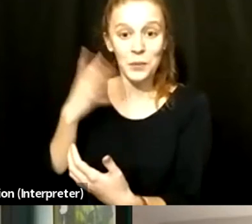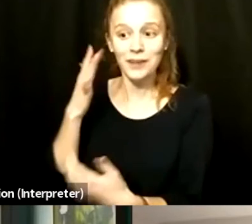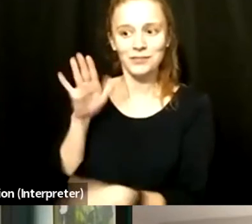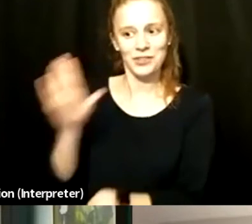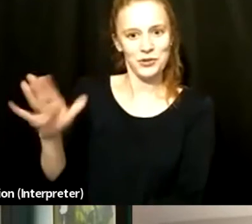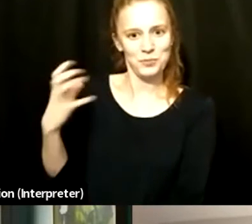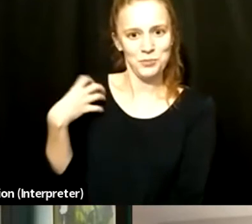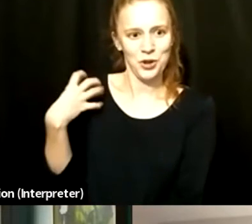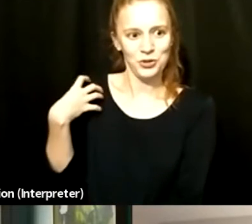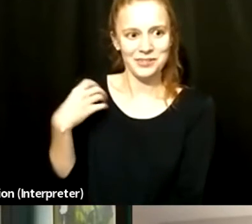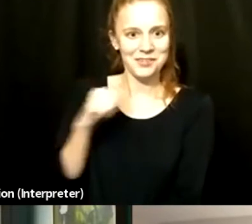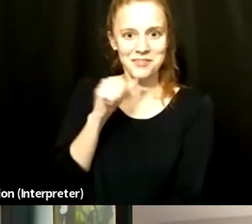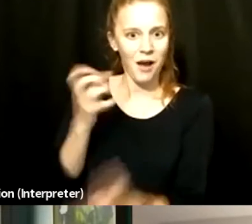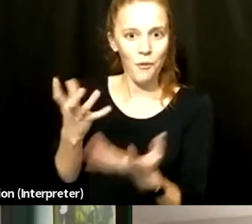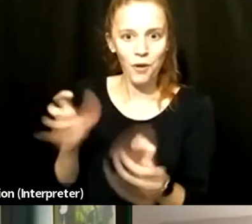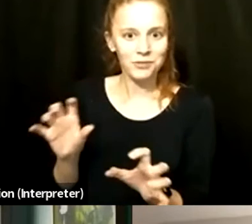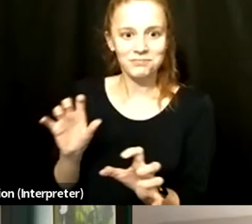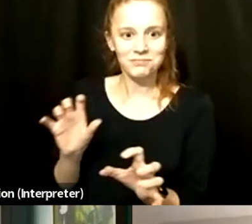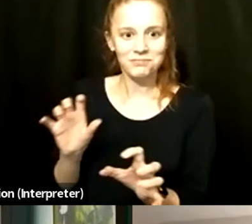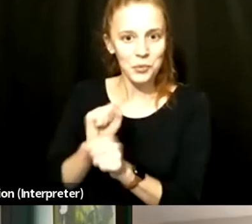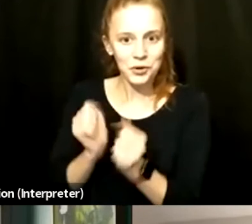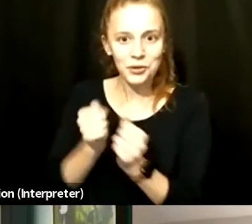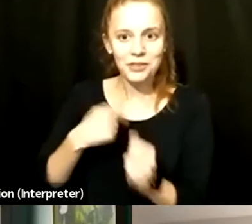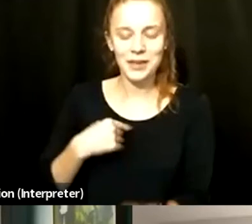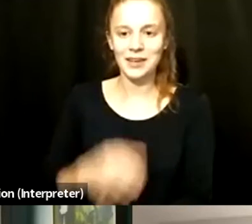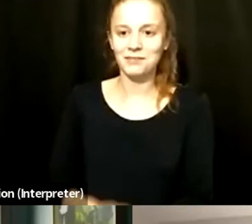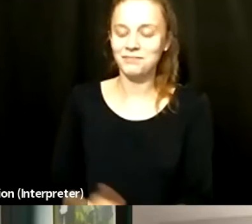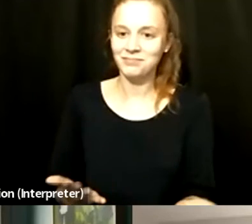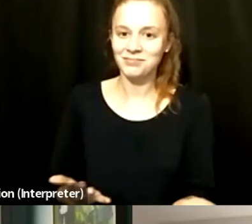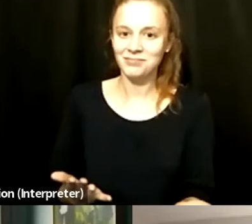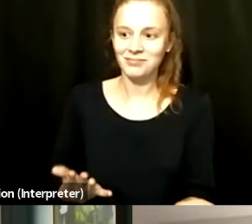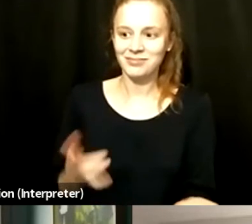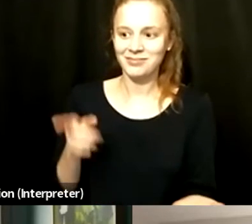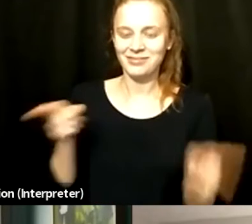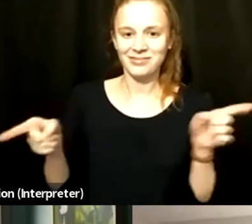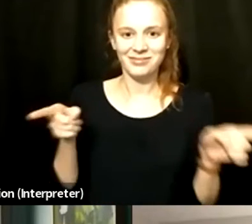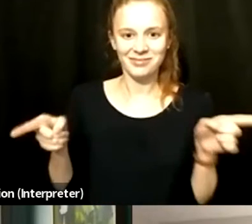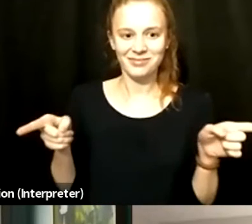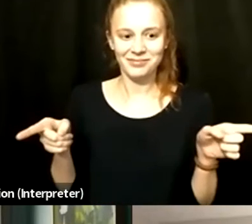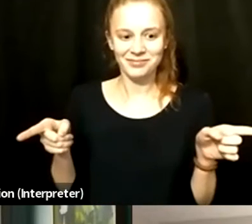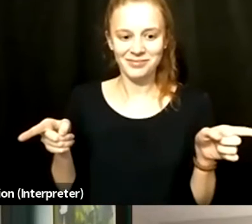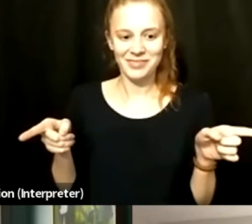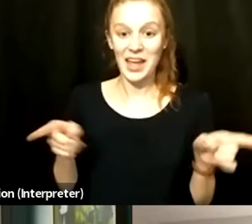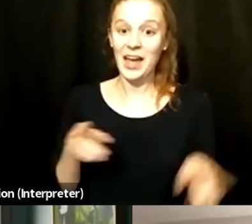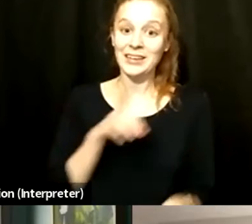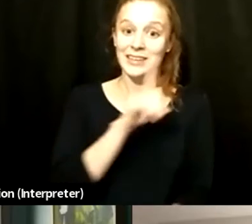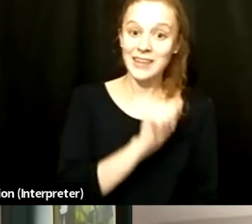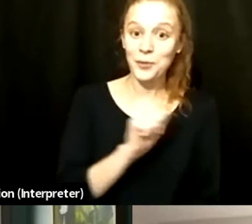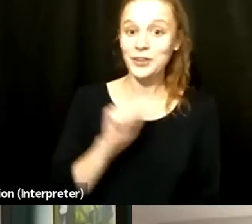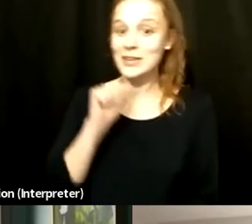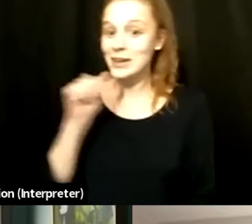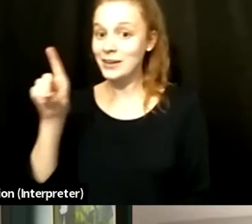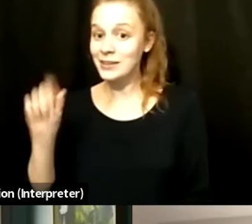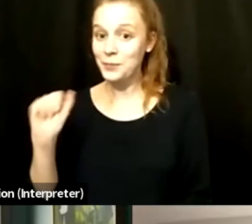frank. My stroke they aren't comparable to a non-disabled athlete. So literally